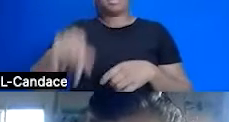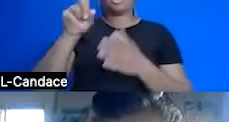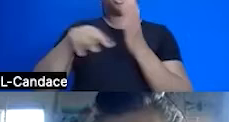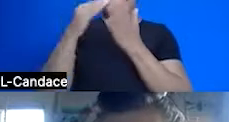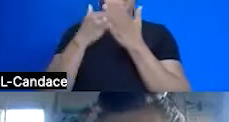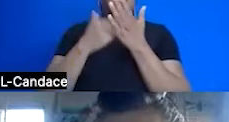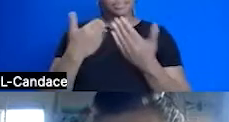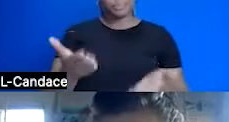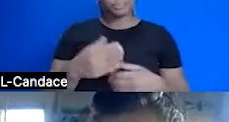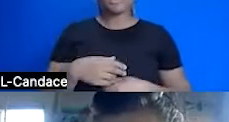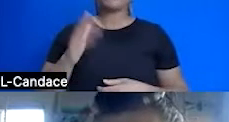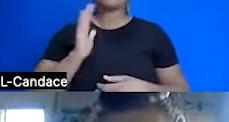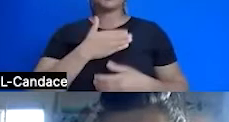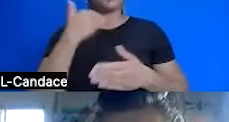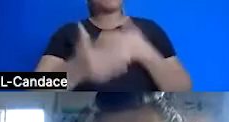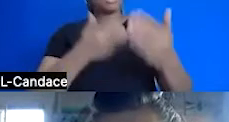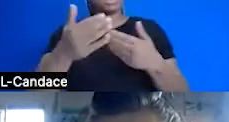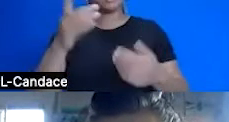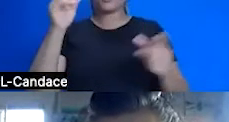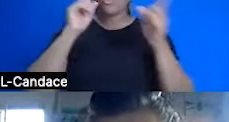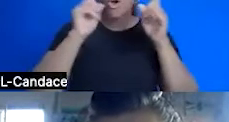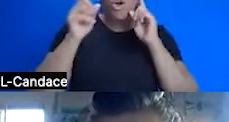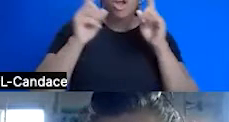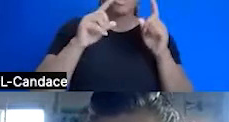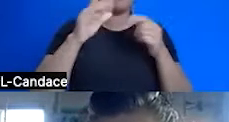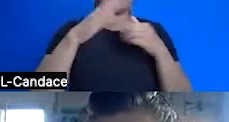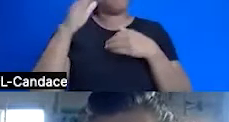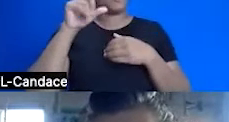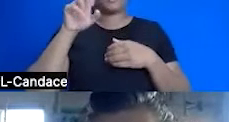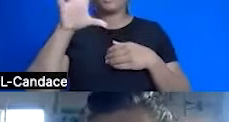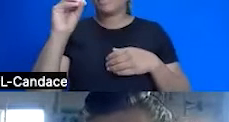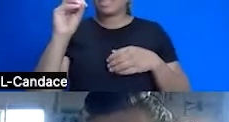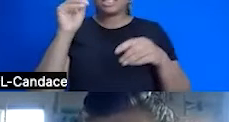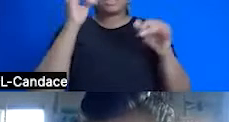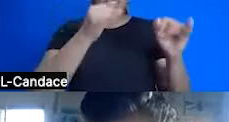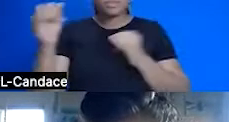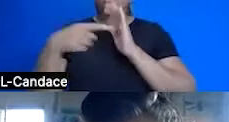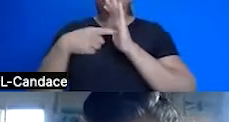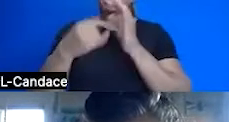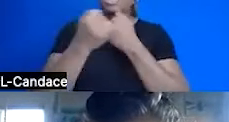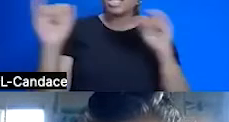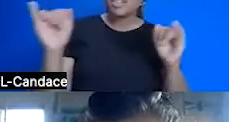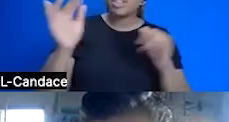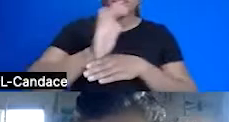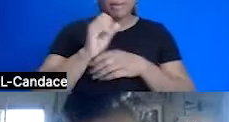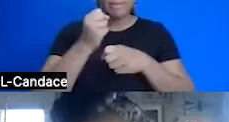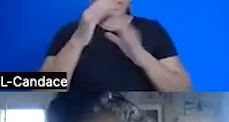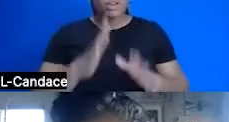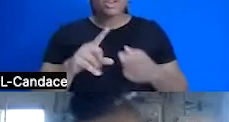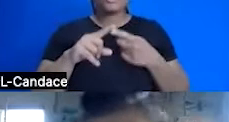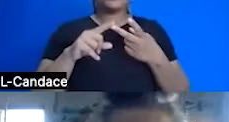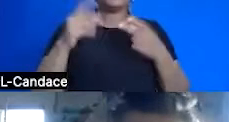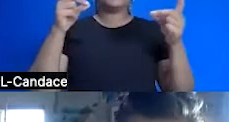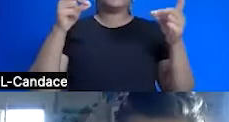checklist. In our process, we heard from over 150 individuals representing independent filmmakers, both